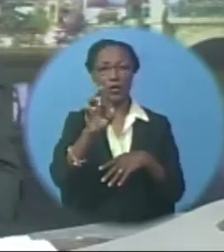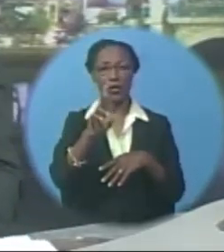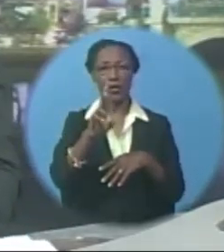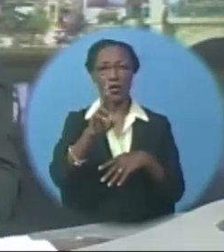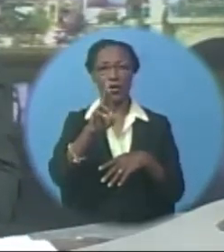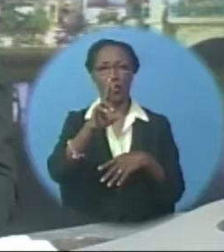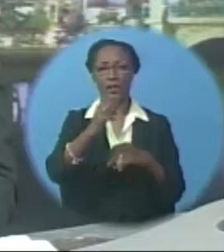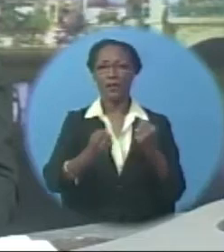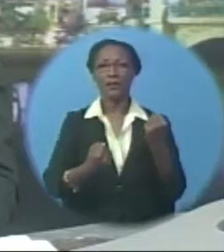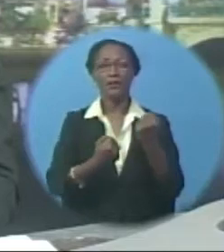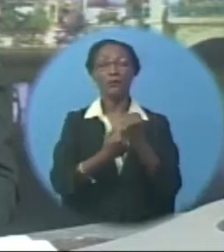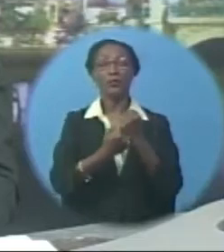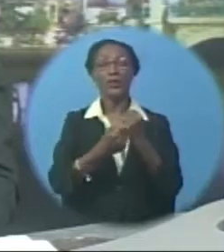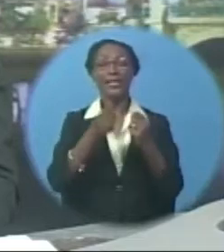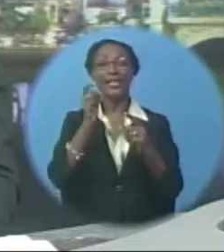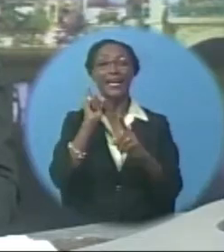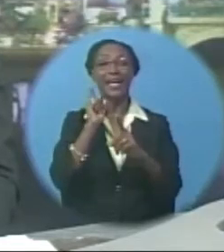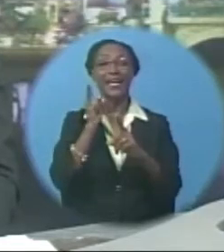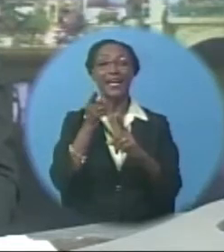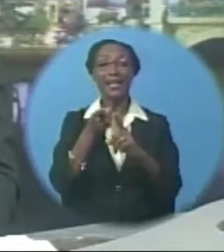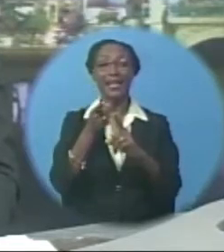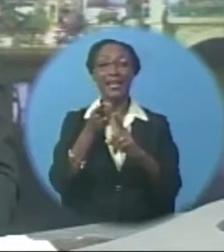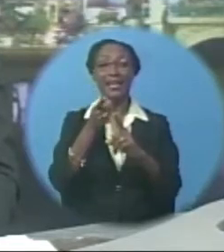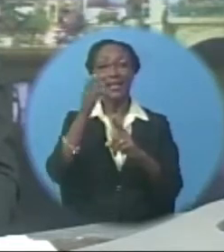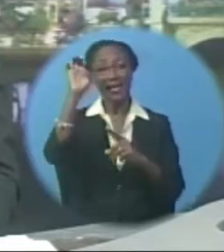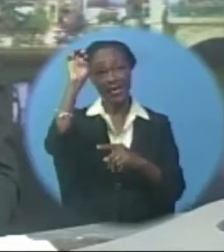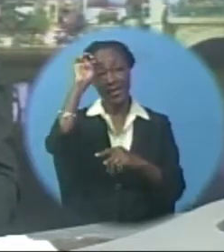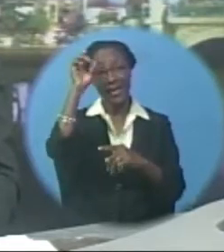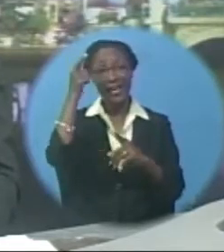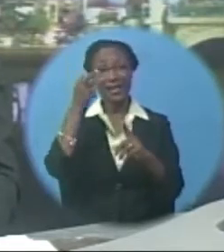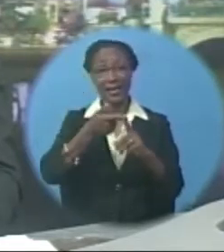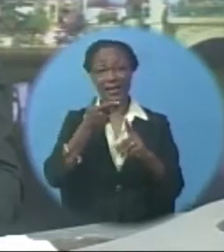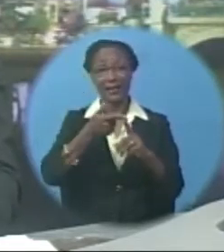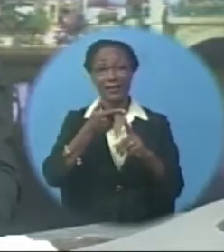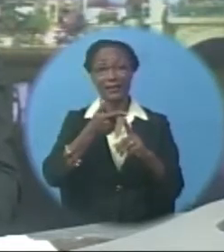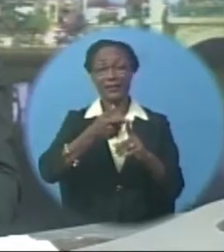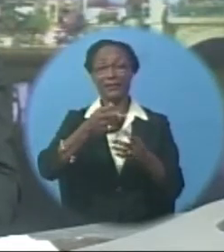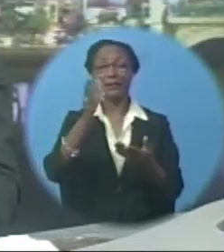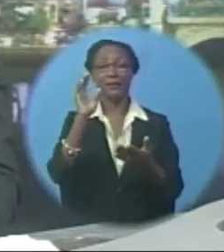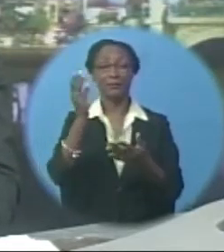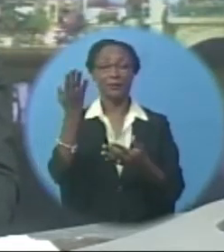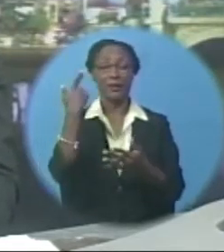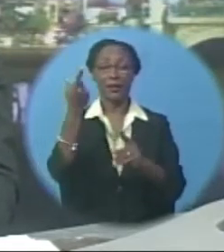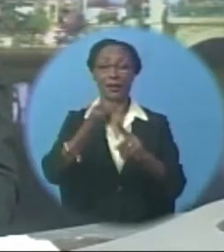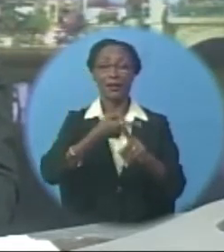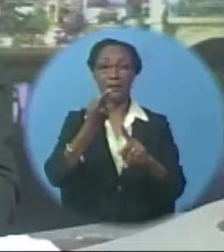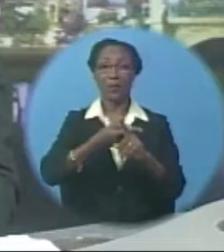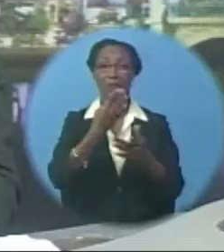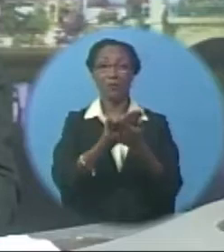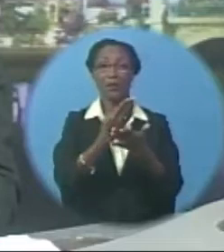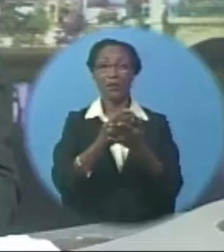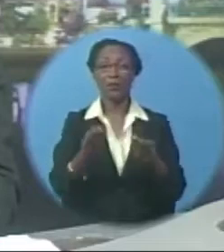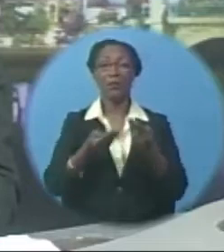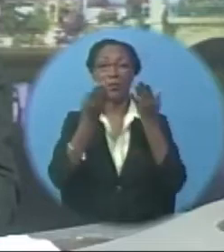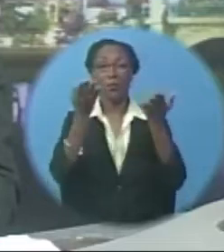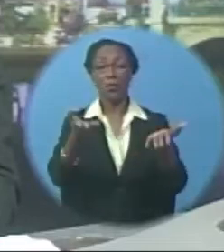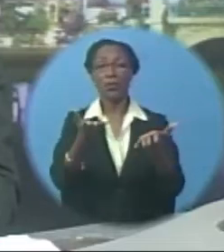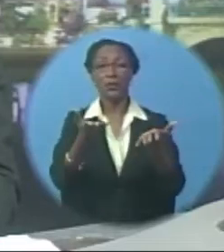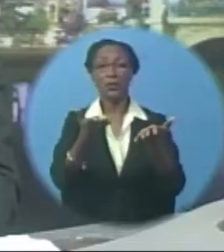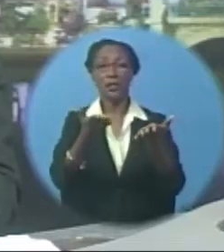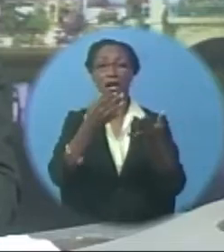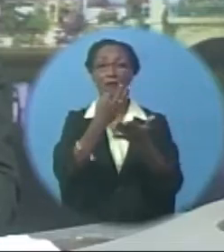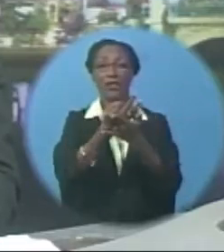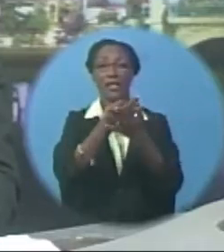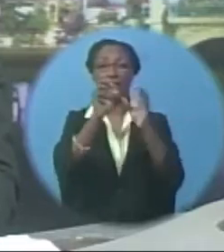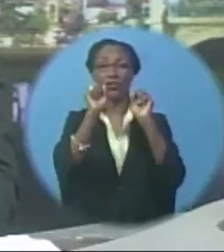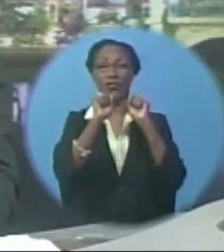he outlined in last month's financial statement and budgetary proposals. Minister Sinclair made the point that while Cabinet